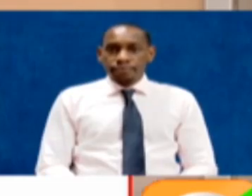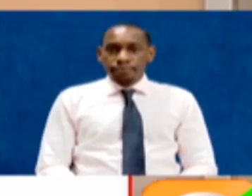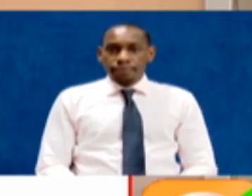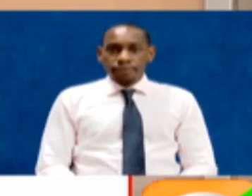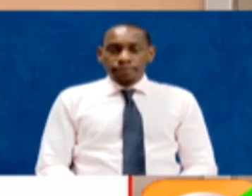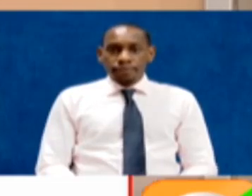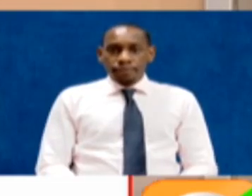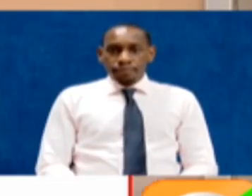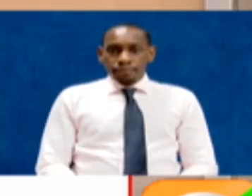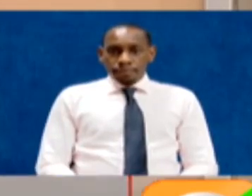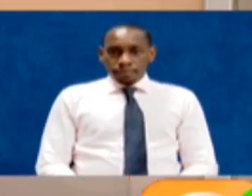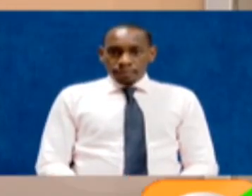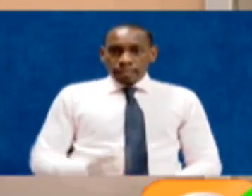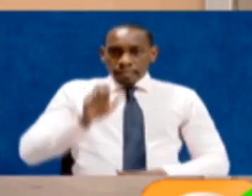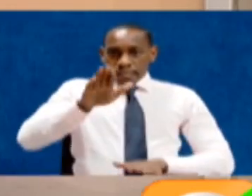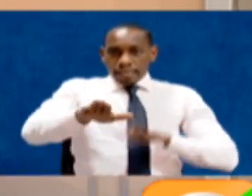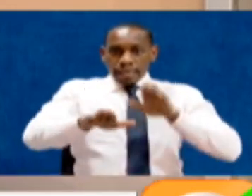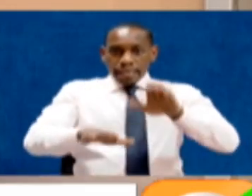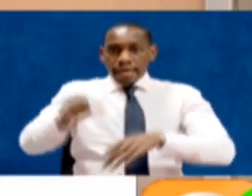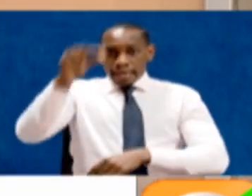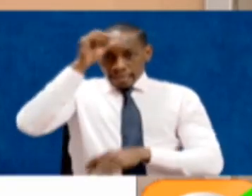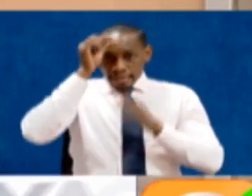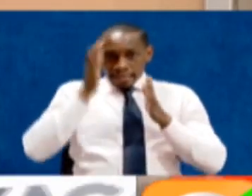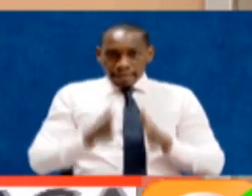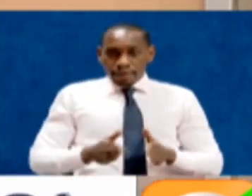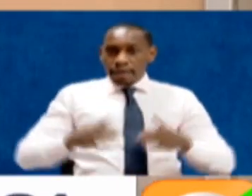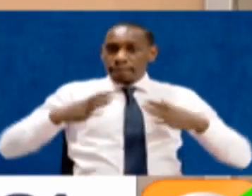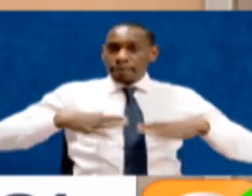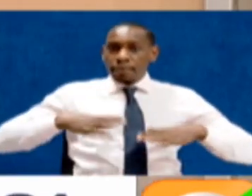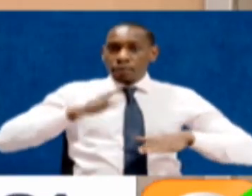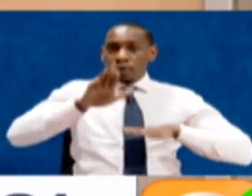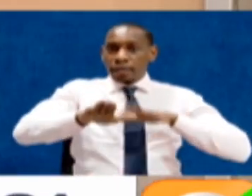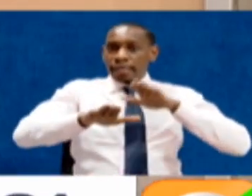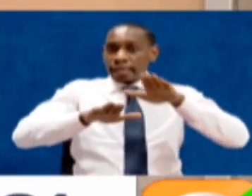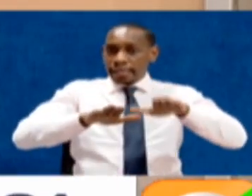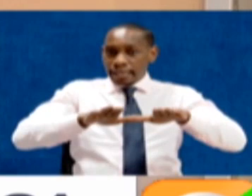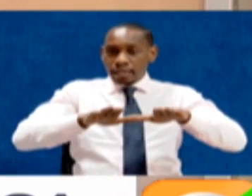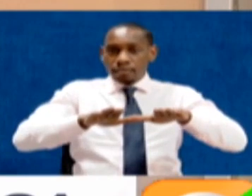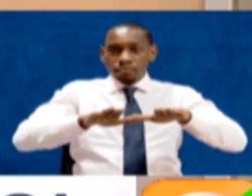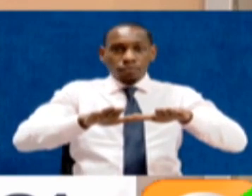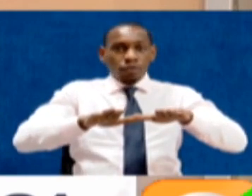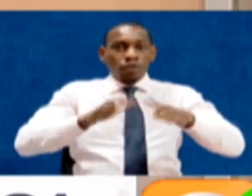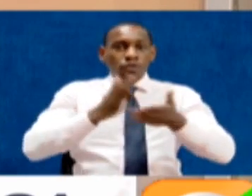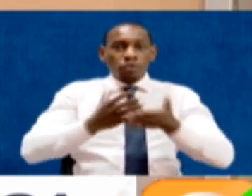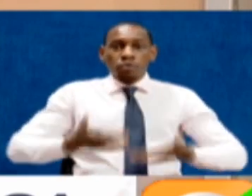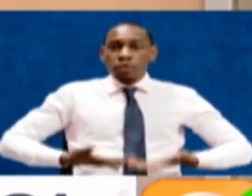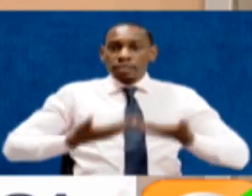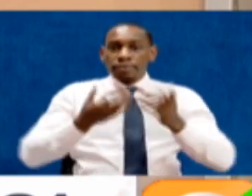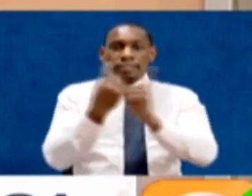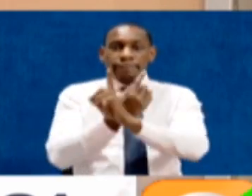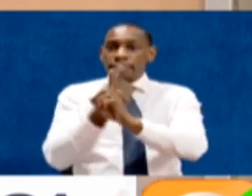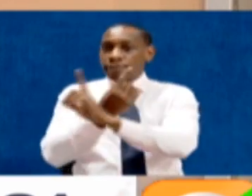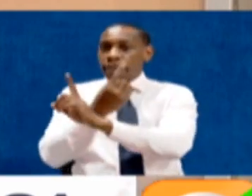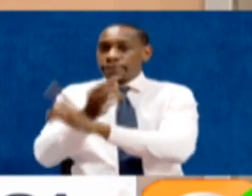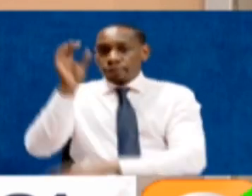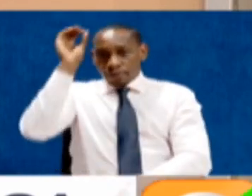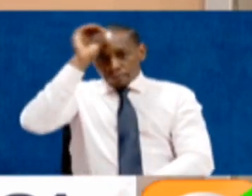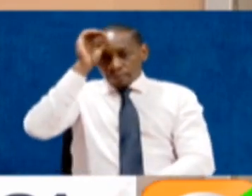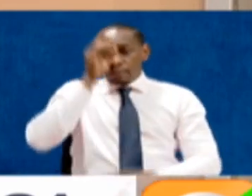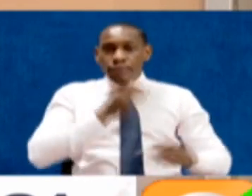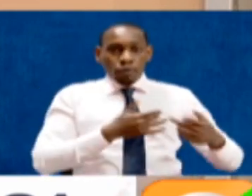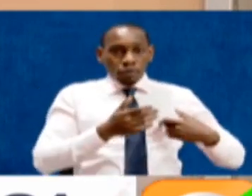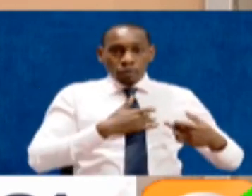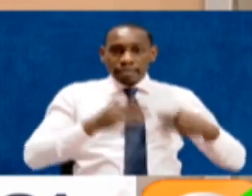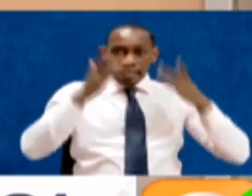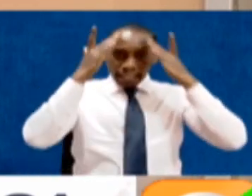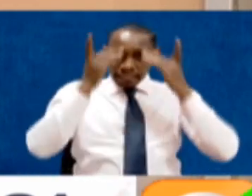And staying with Kirinyaga, Governor Anne Waiguru, residents of Kirinyaga have expressed divergent views over